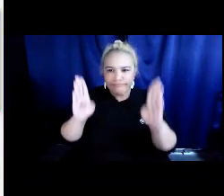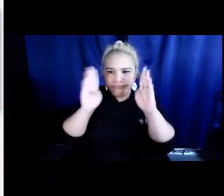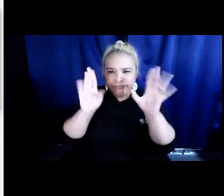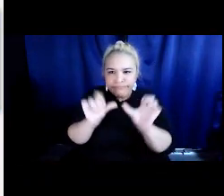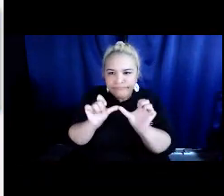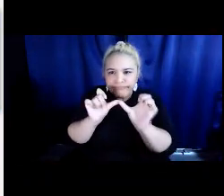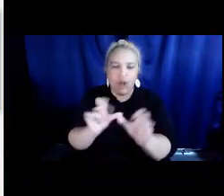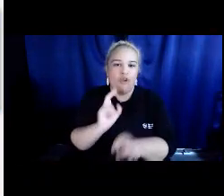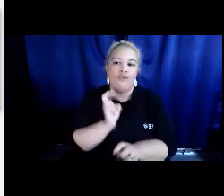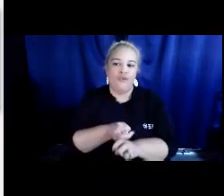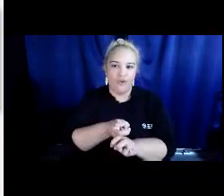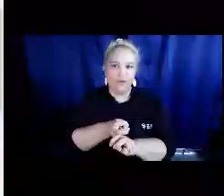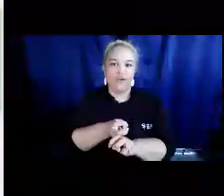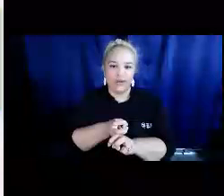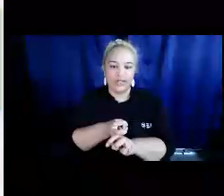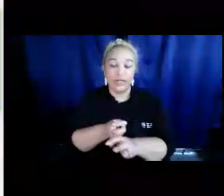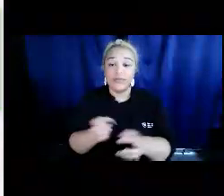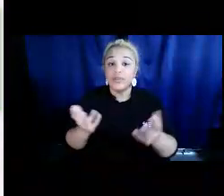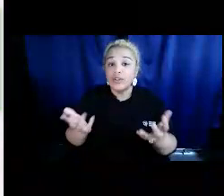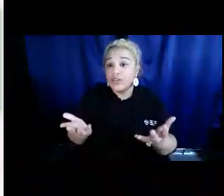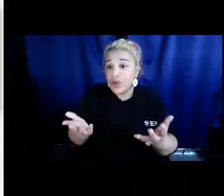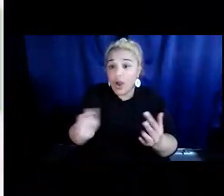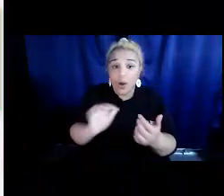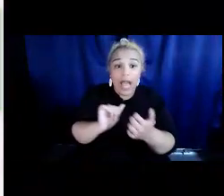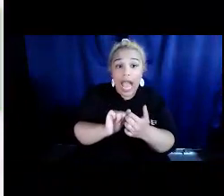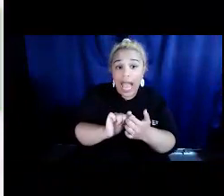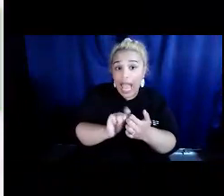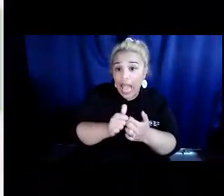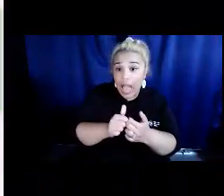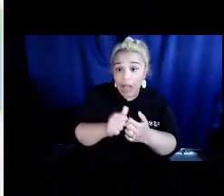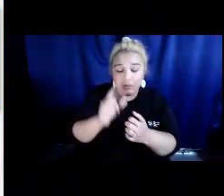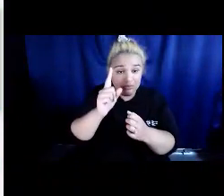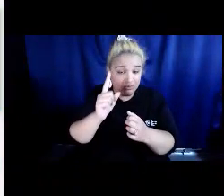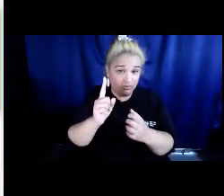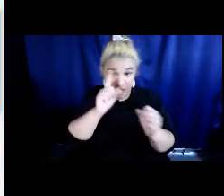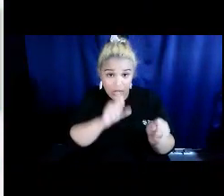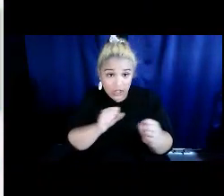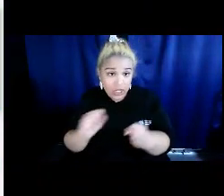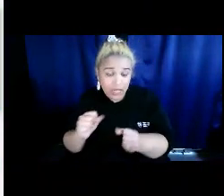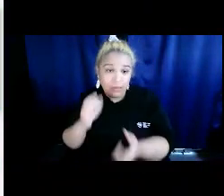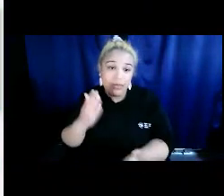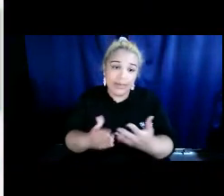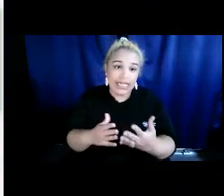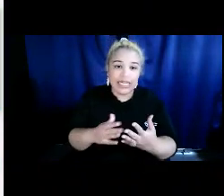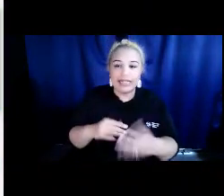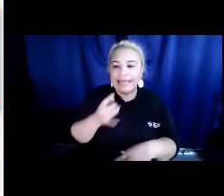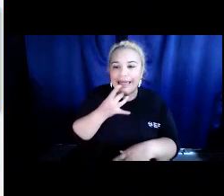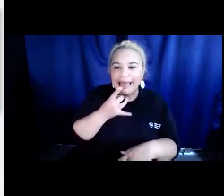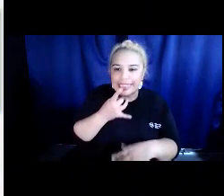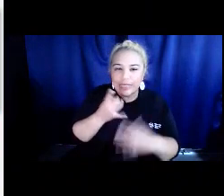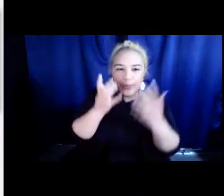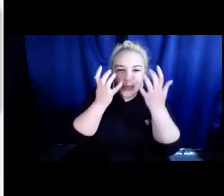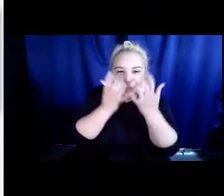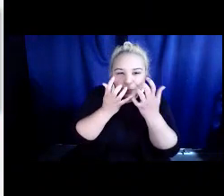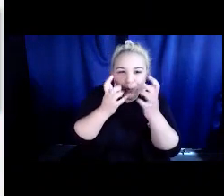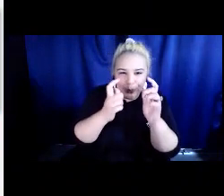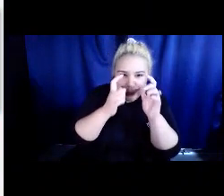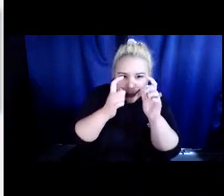To manage these needs, individuals may use tinted glasses, fidgets, noise-canceling headphones, or visit a sensory